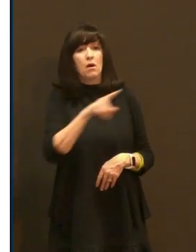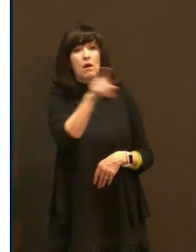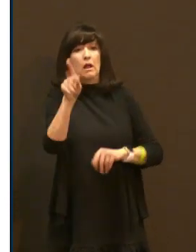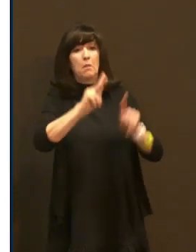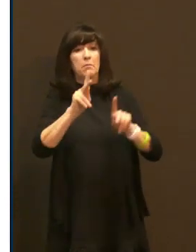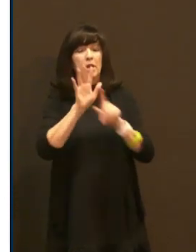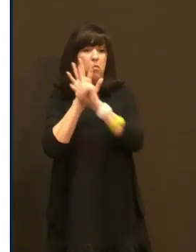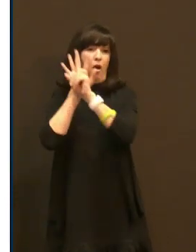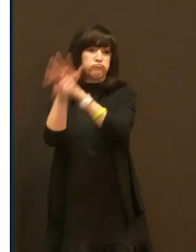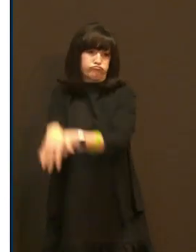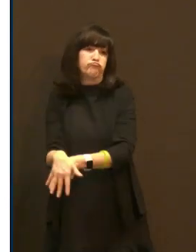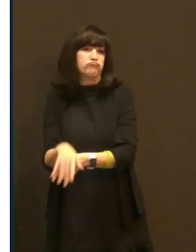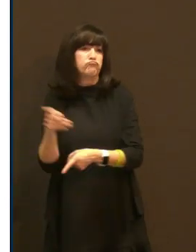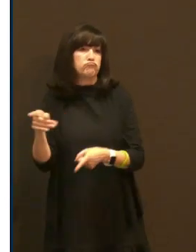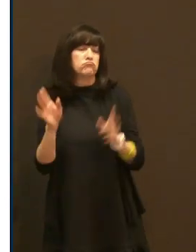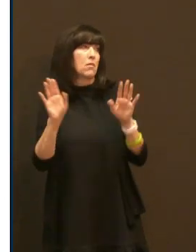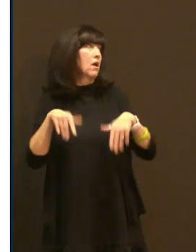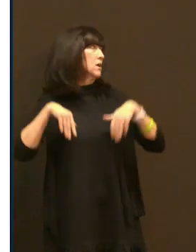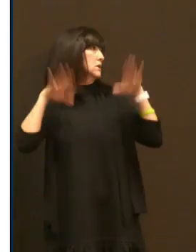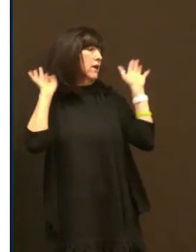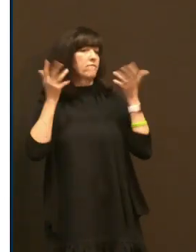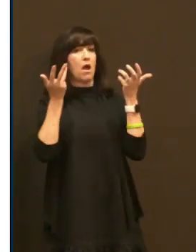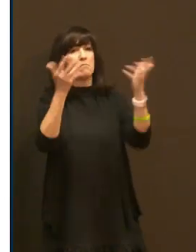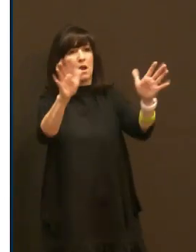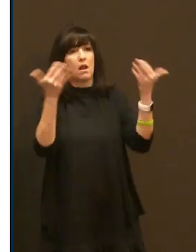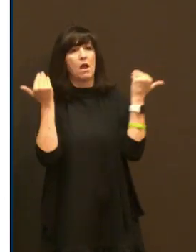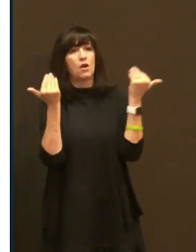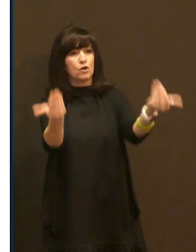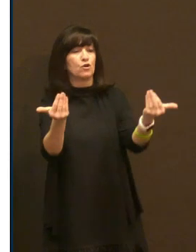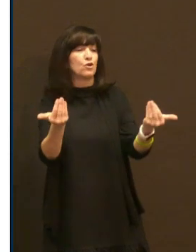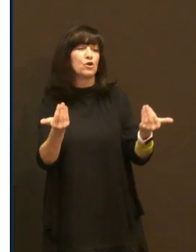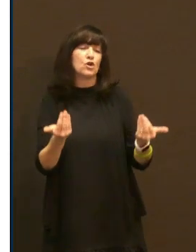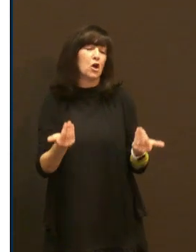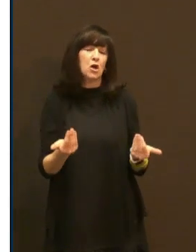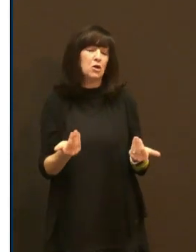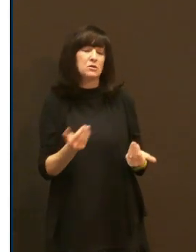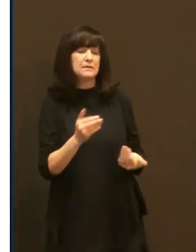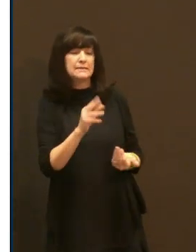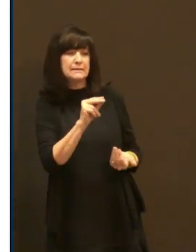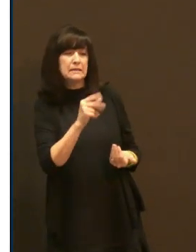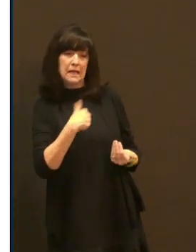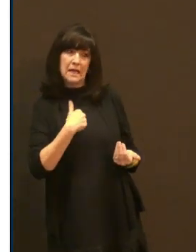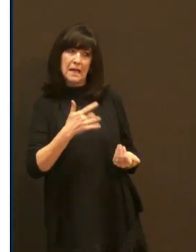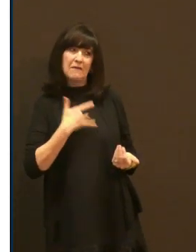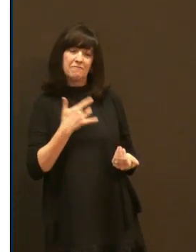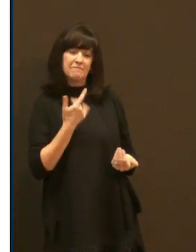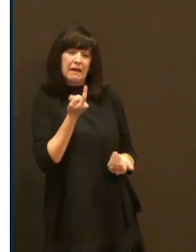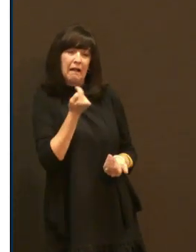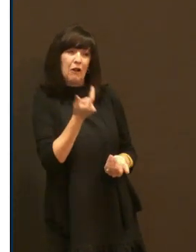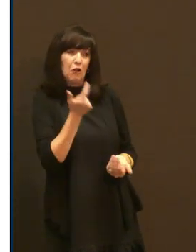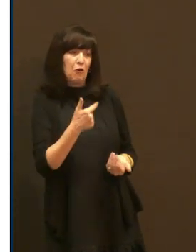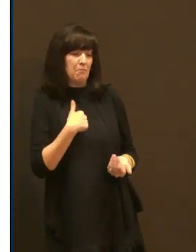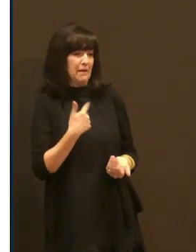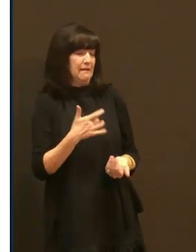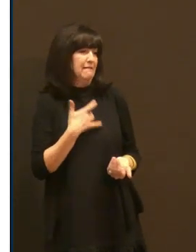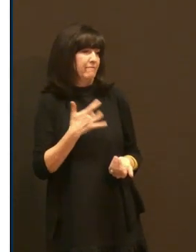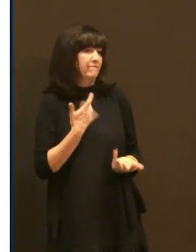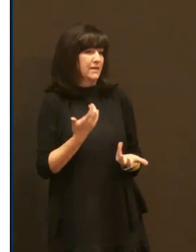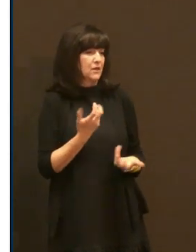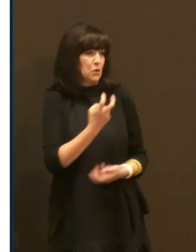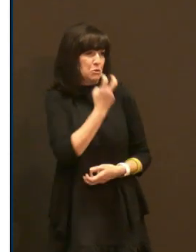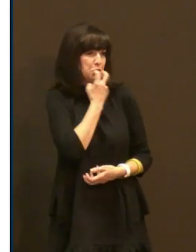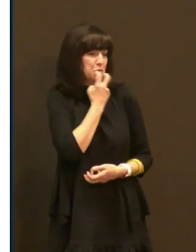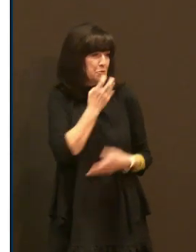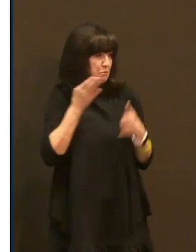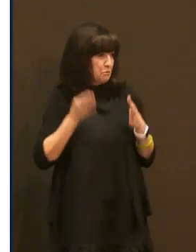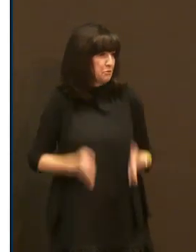I feel like I've been a referee of some sort, and it's not just me. We're all kind of thinking